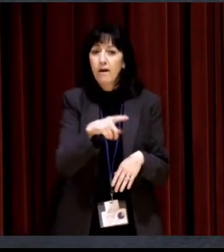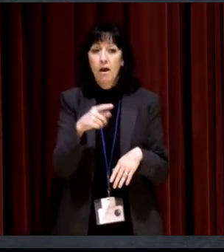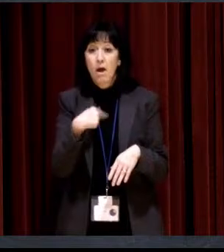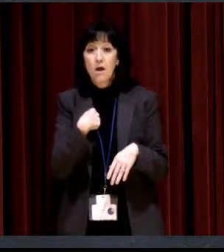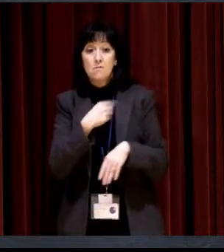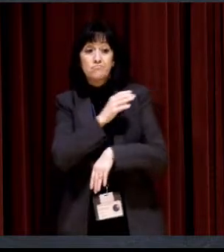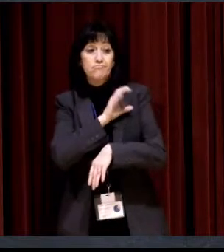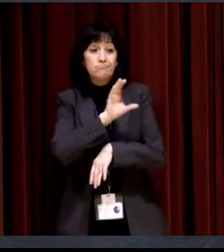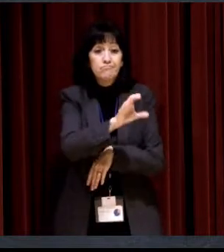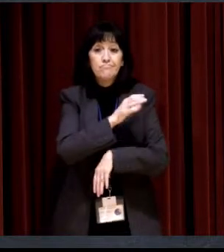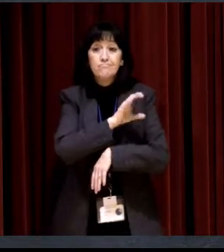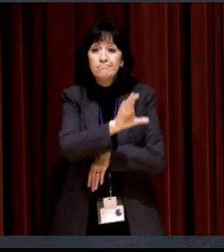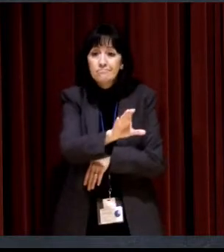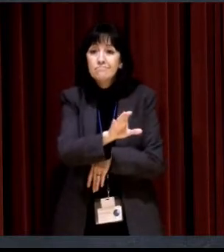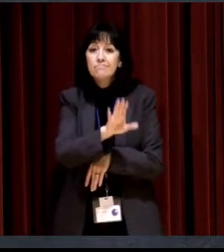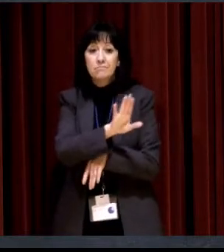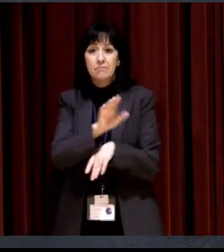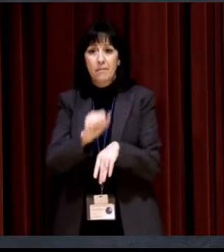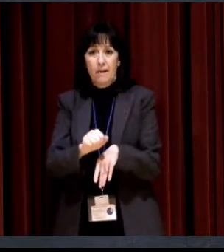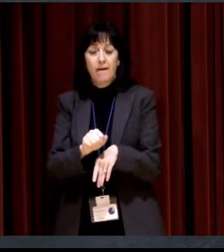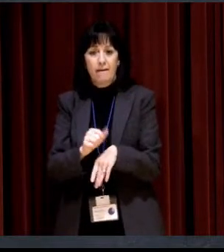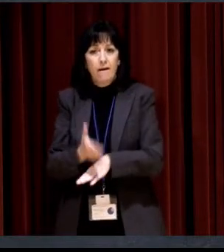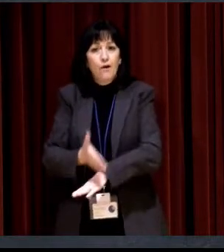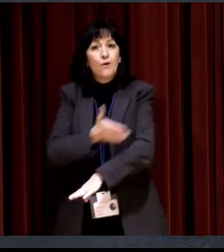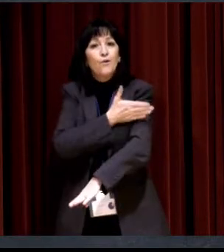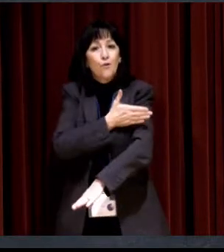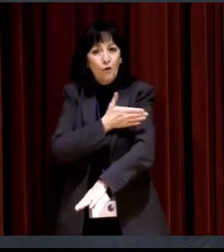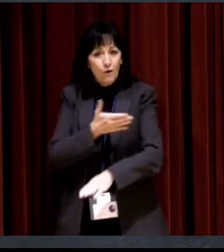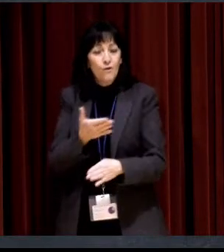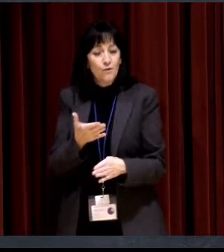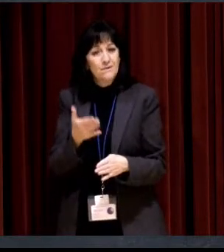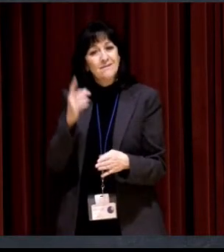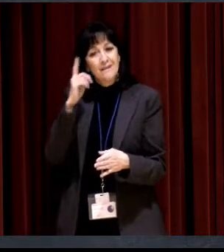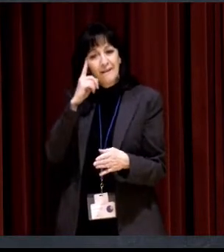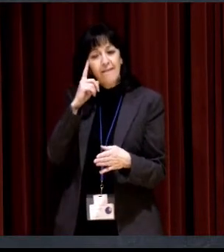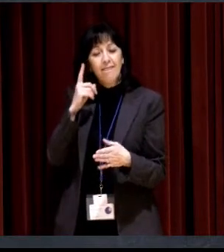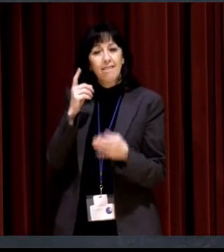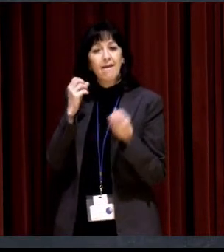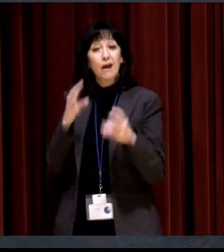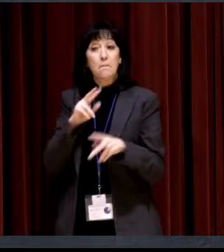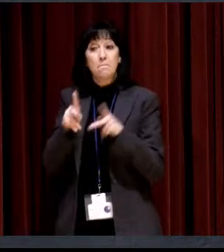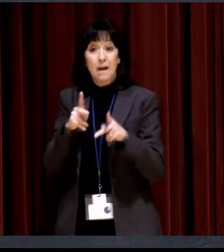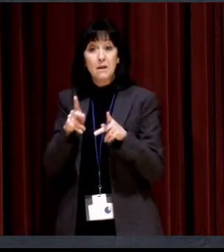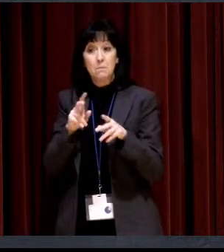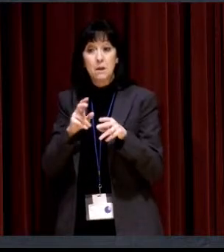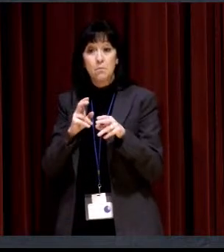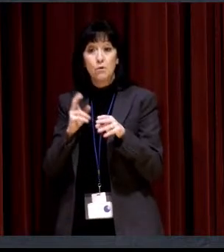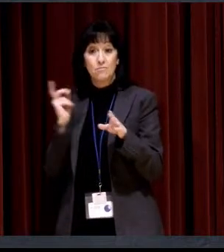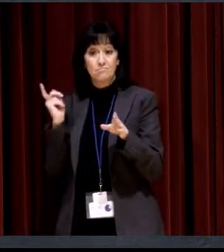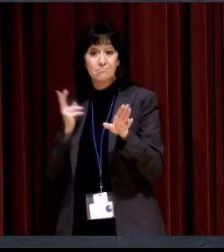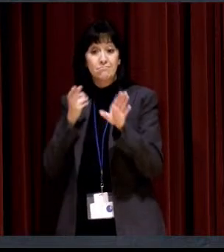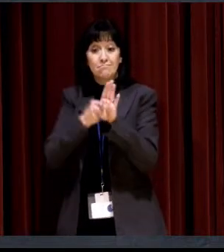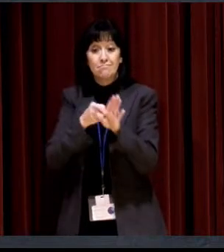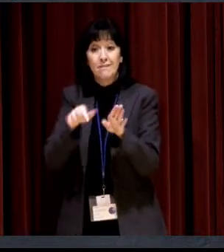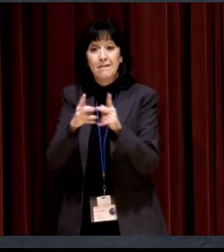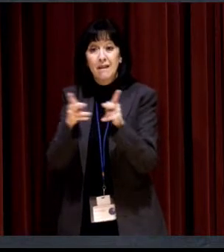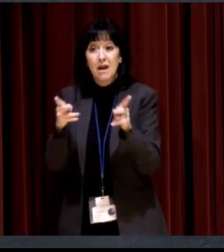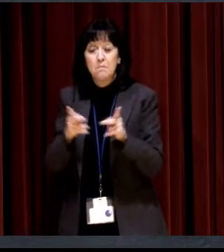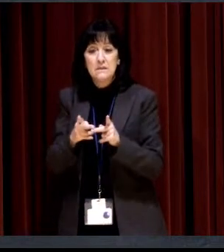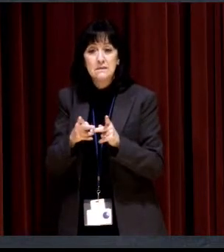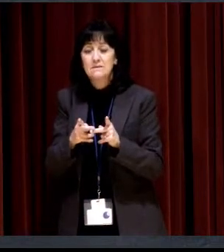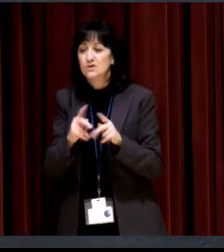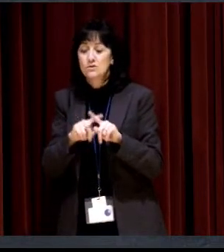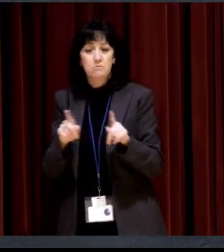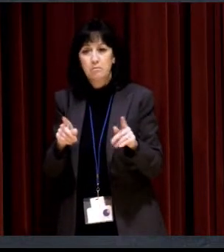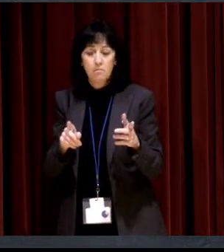maybe I'm overly optimistic. I think everybody goes in with the right intention, and sometimes they're not completely prepared. So I think we've got to